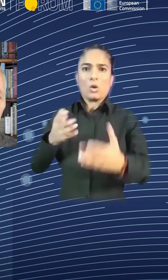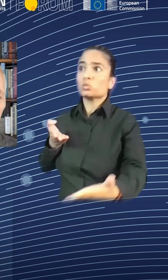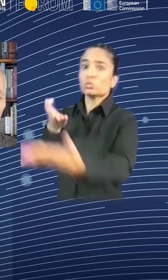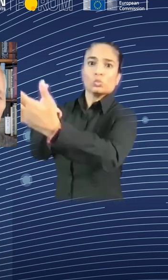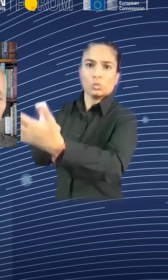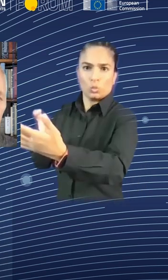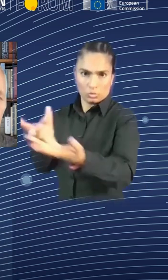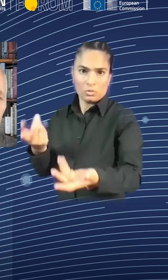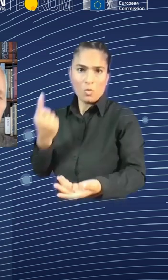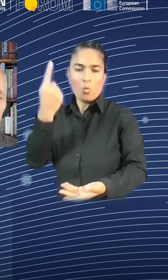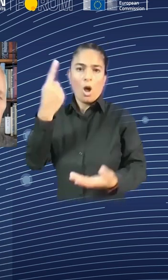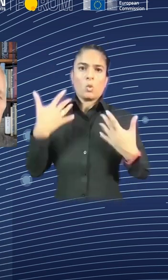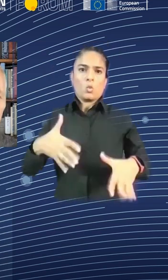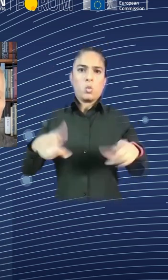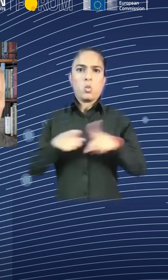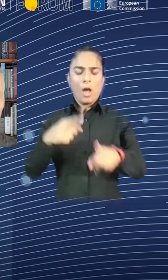really get to the heart of it. Next slide.